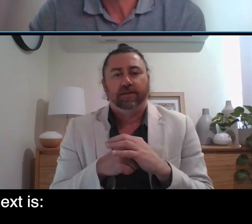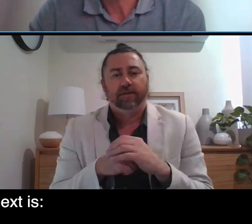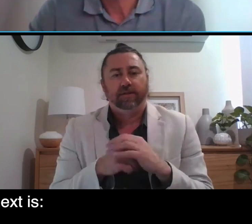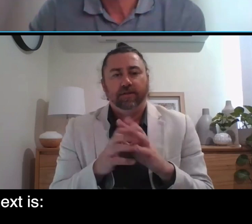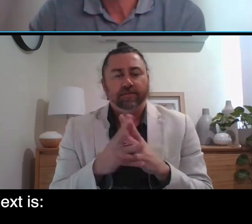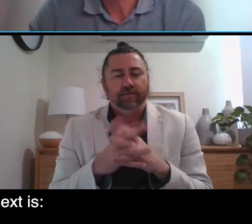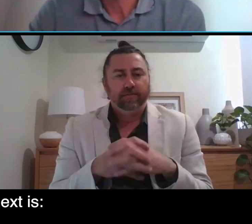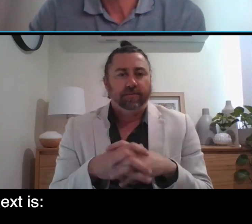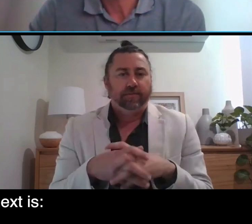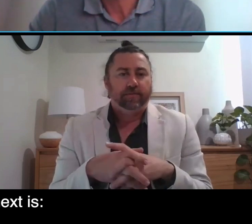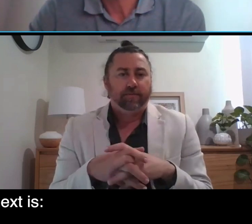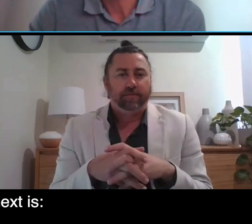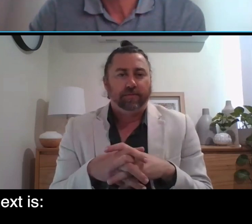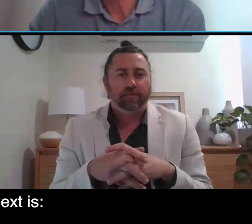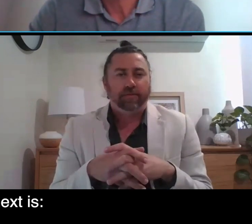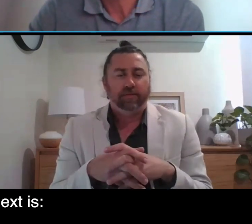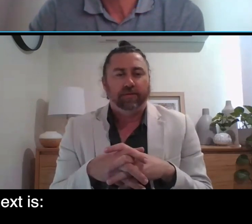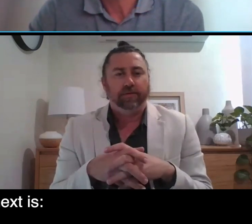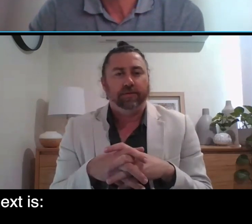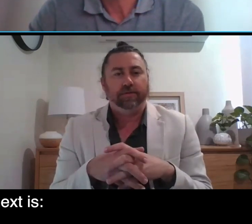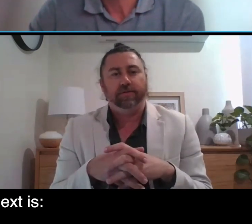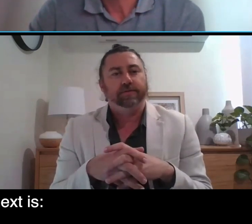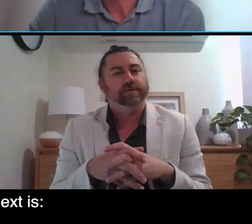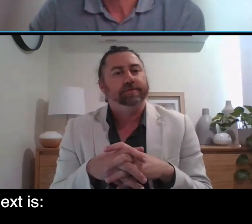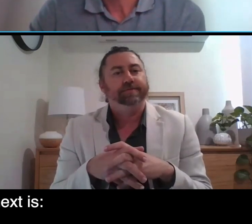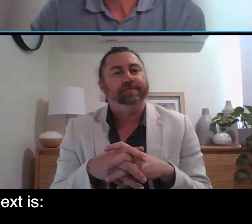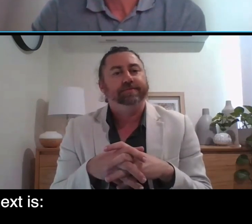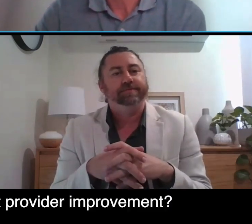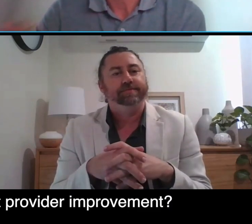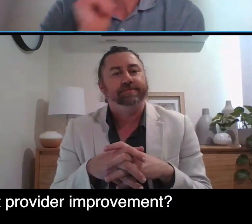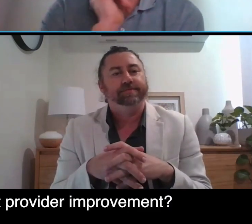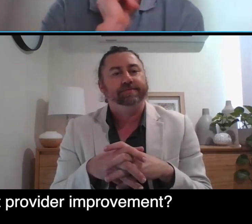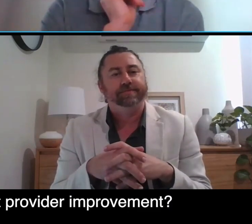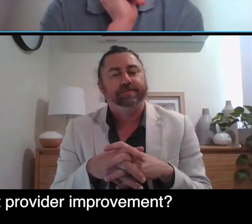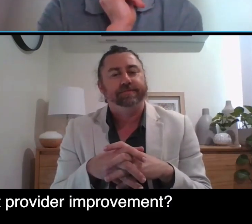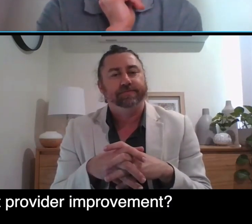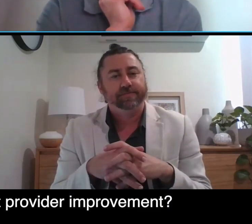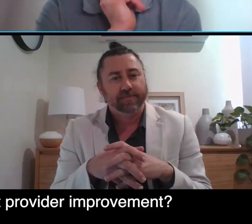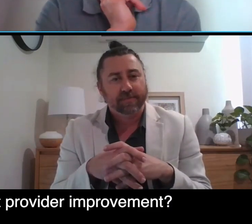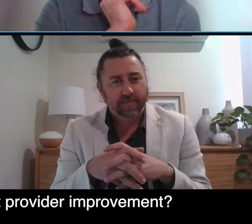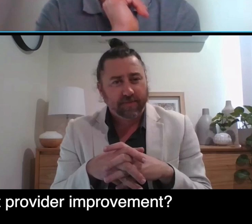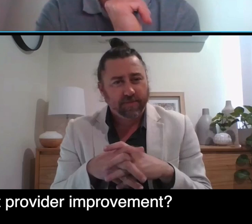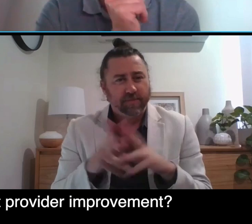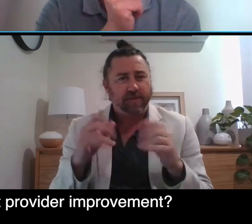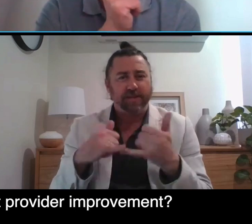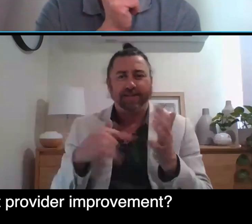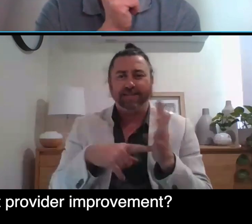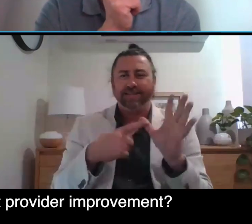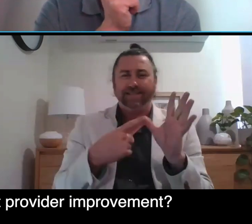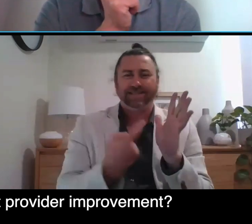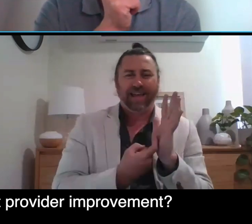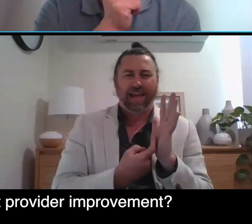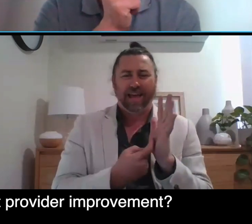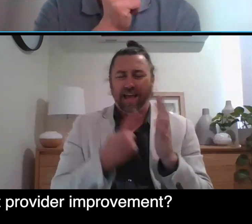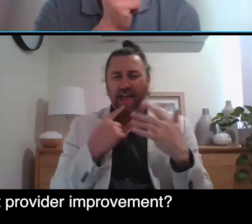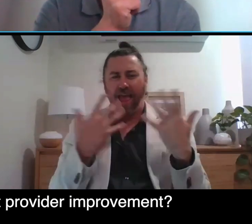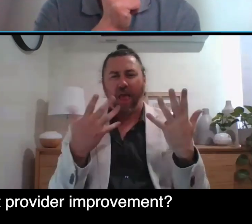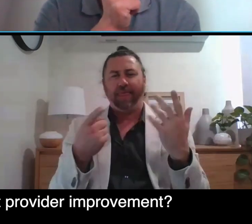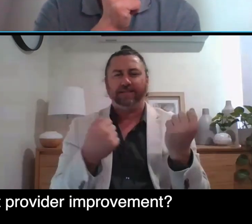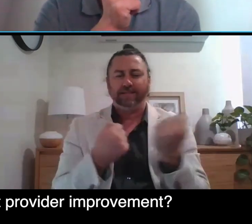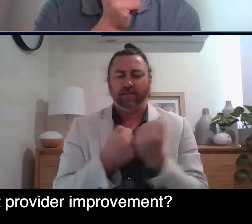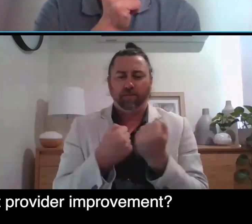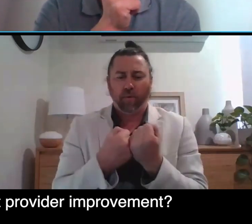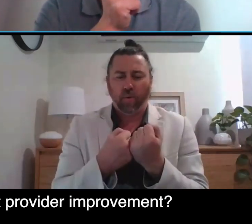What I might ask next is how do star ratings actually support